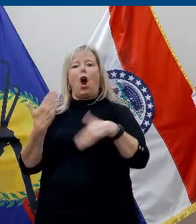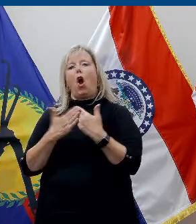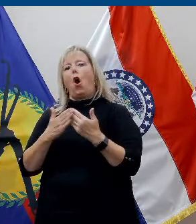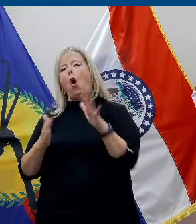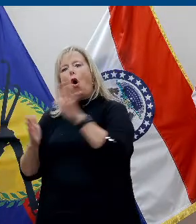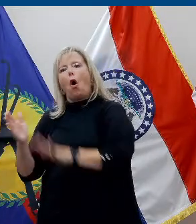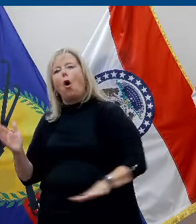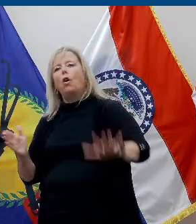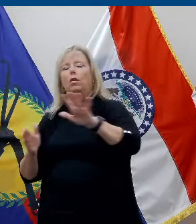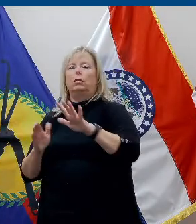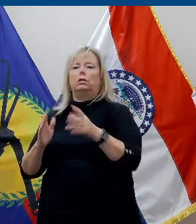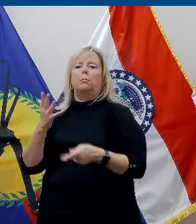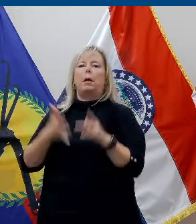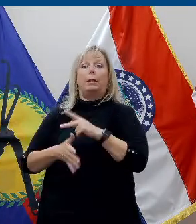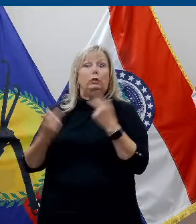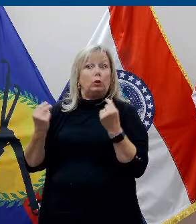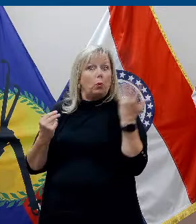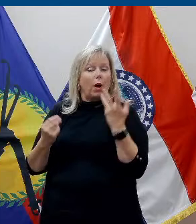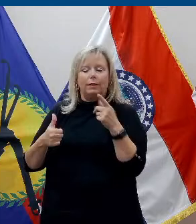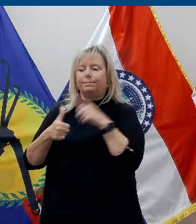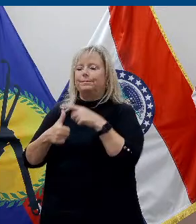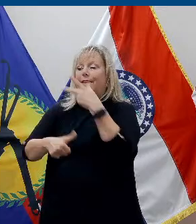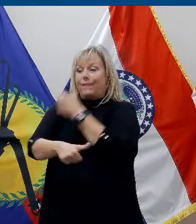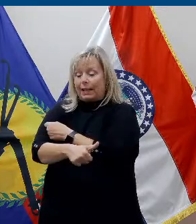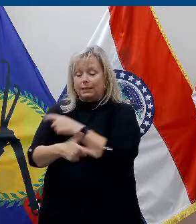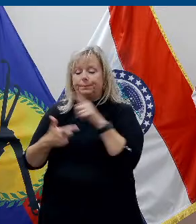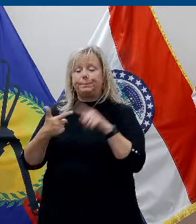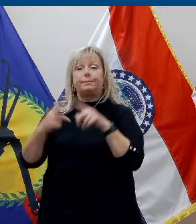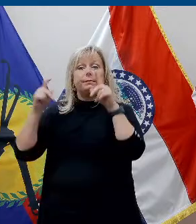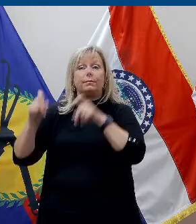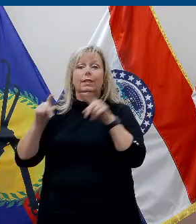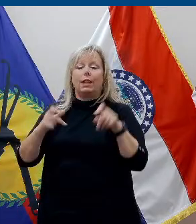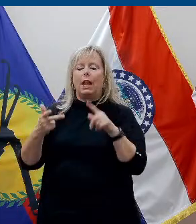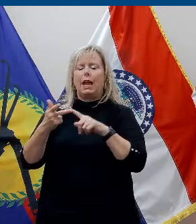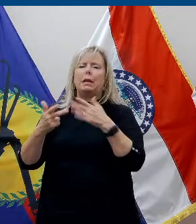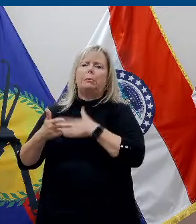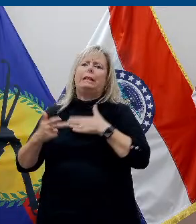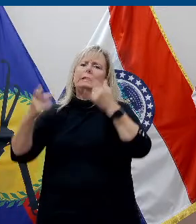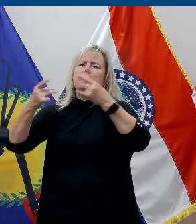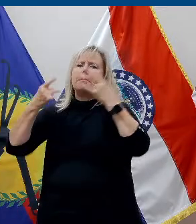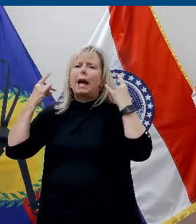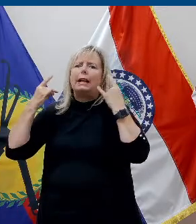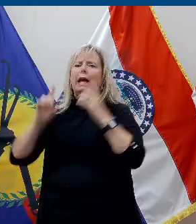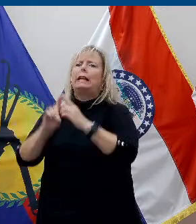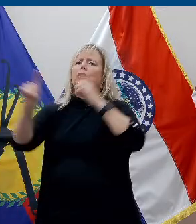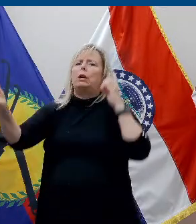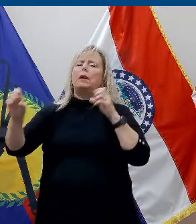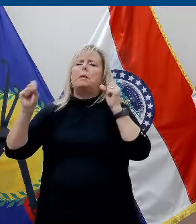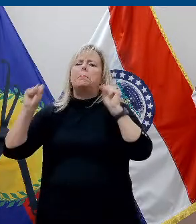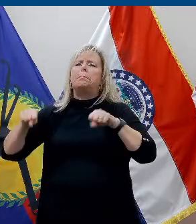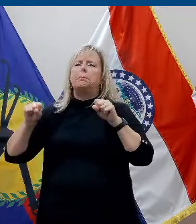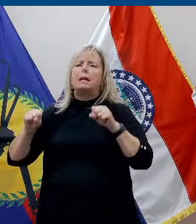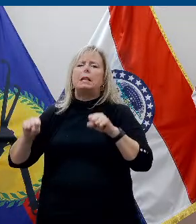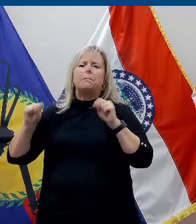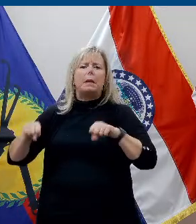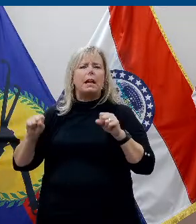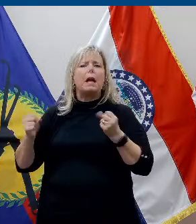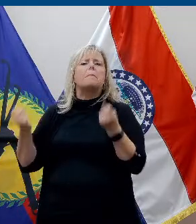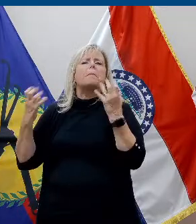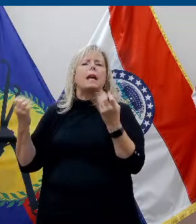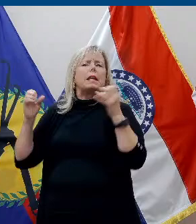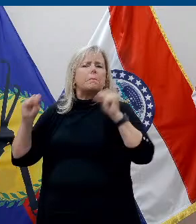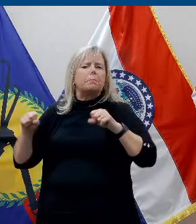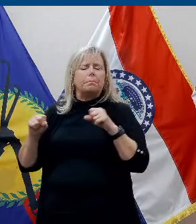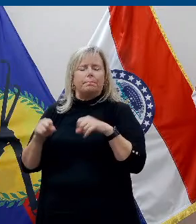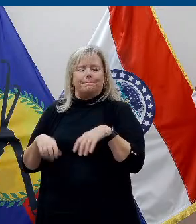population is to get vaccinated, get tested, and please wear a mask and social distance in as many places as possible in public. As